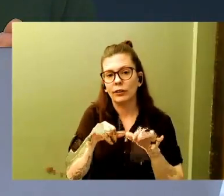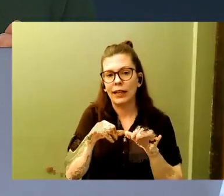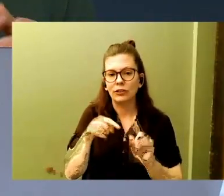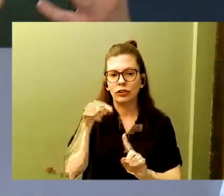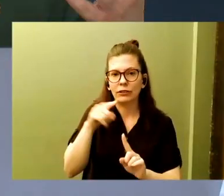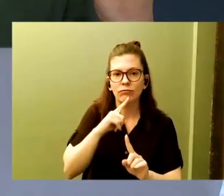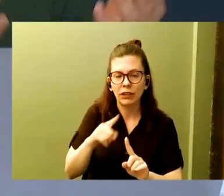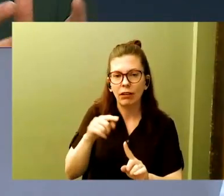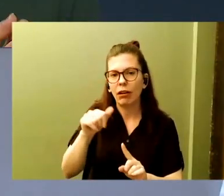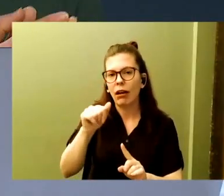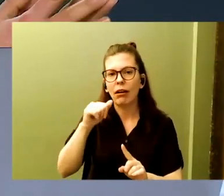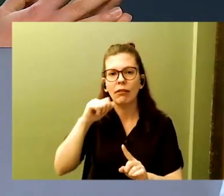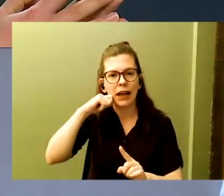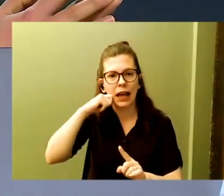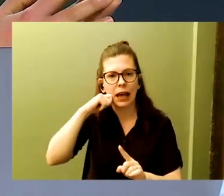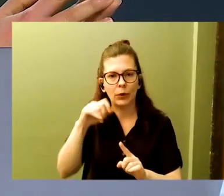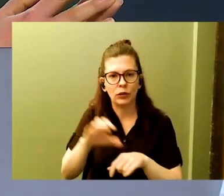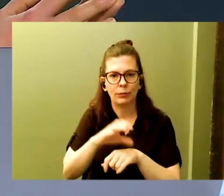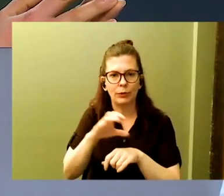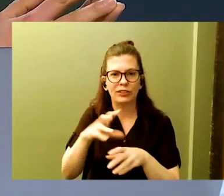computers in the AWS cloud. So